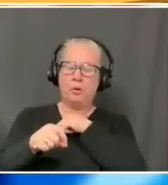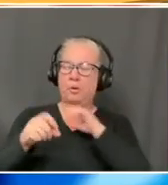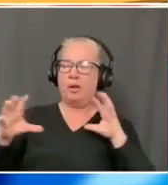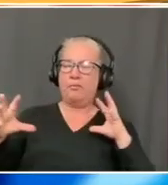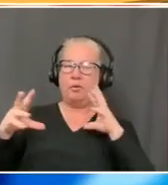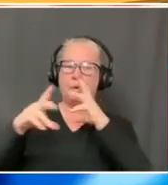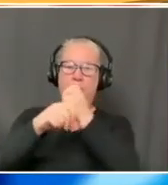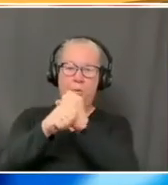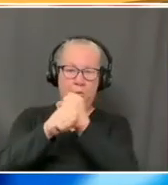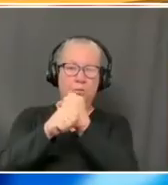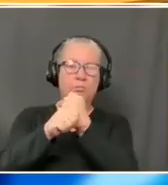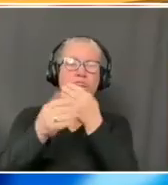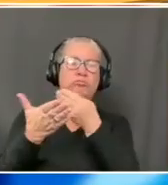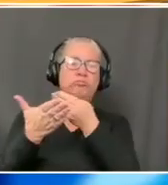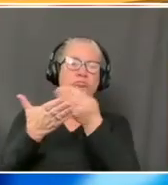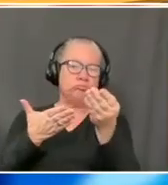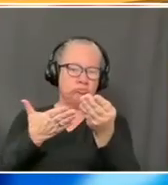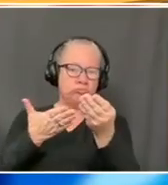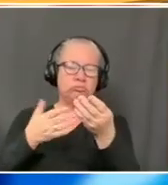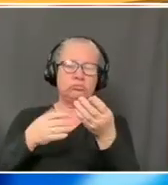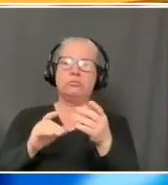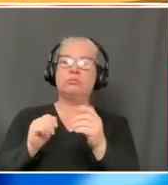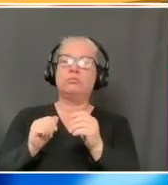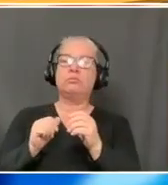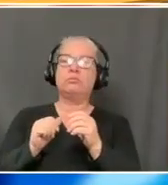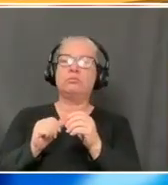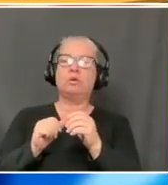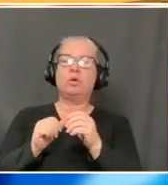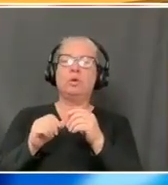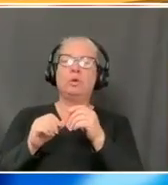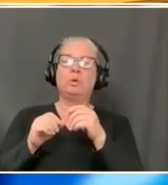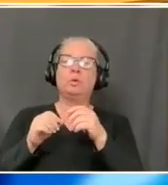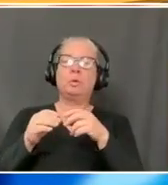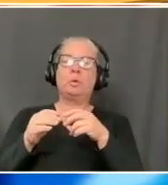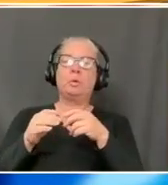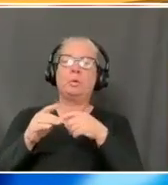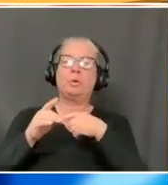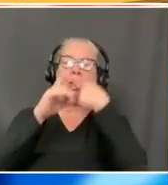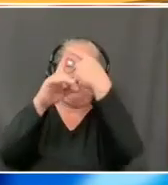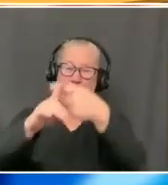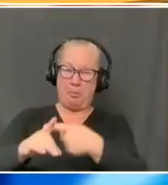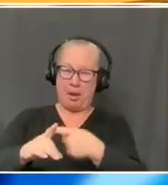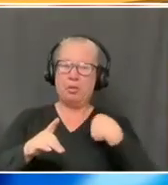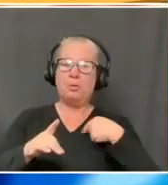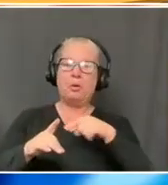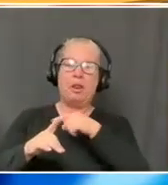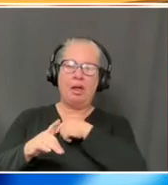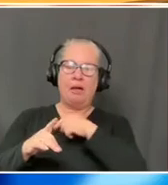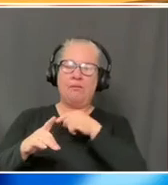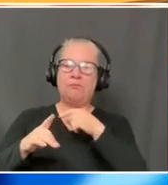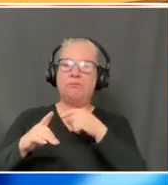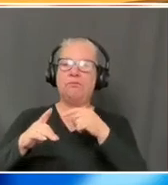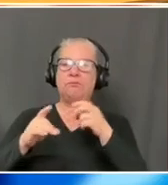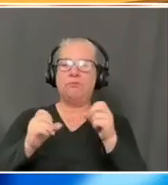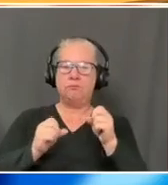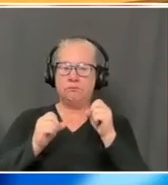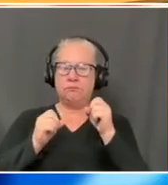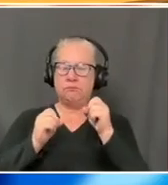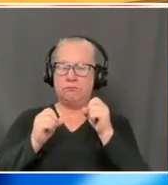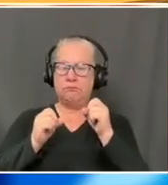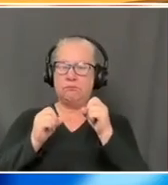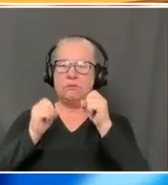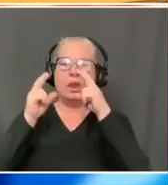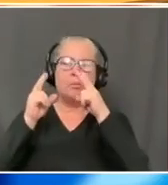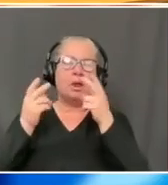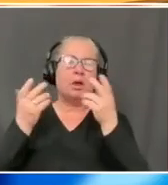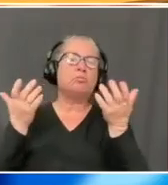will have at second interim, which is just next month, updated projections on how much we expect to spend in every